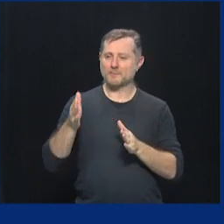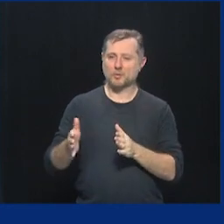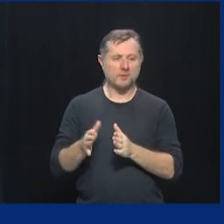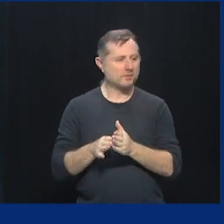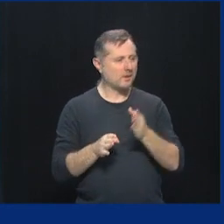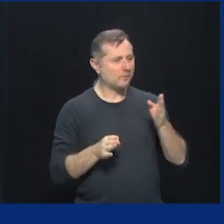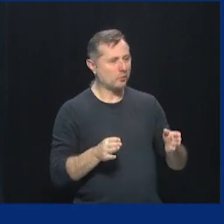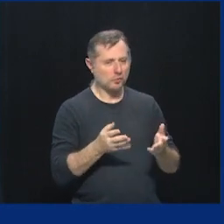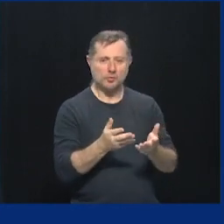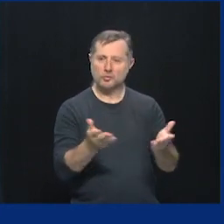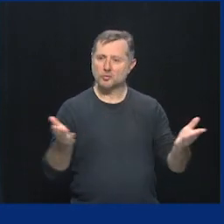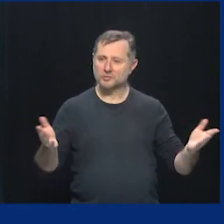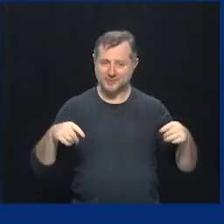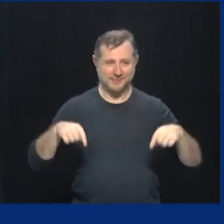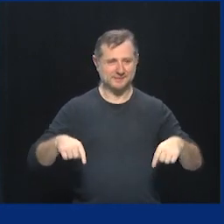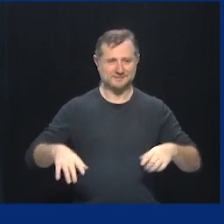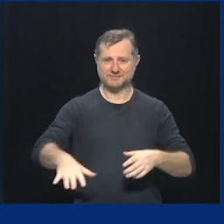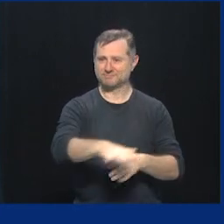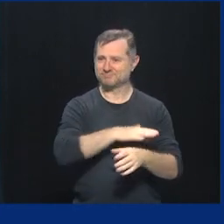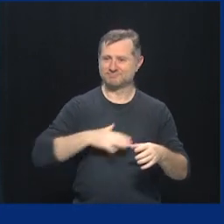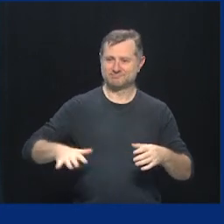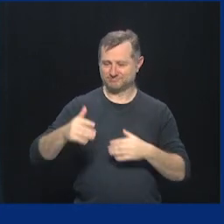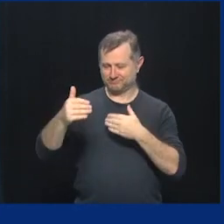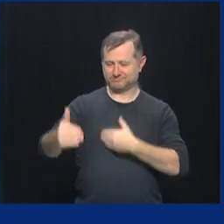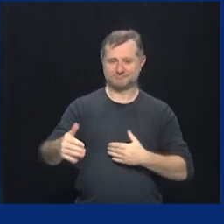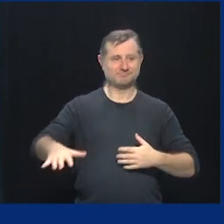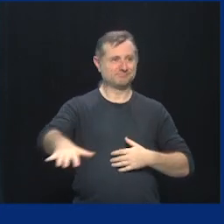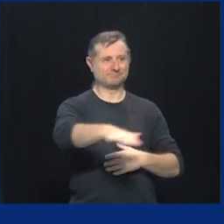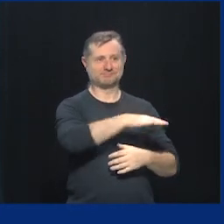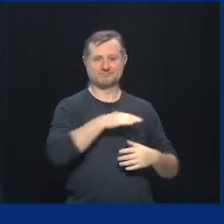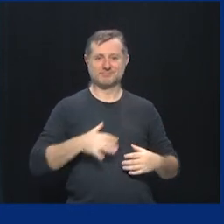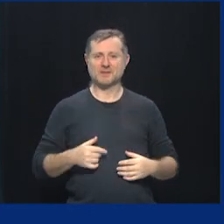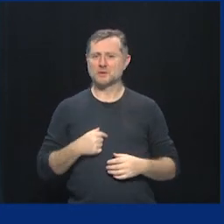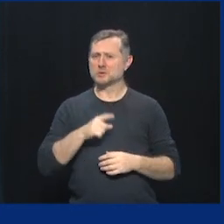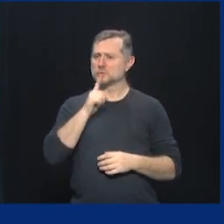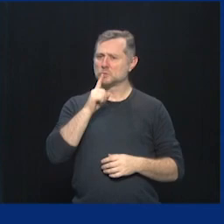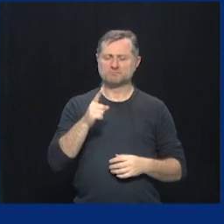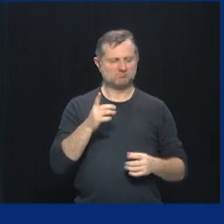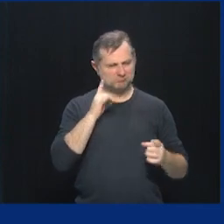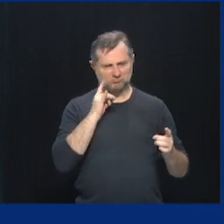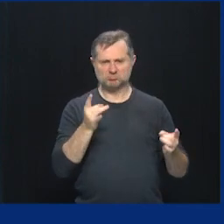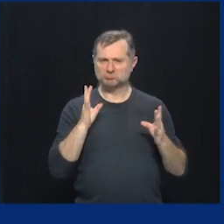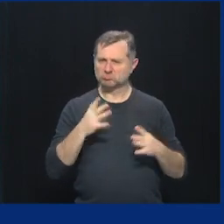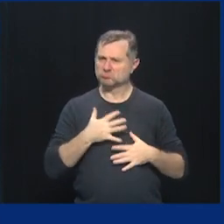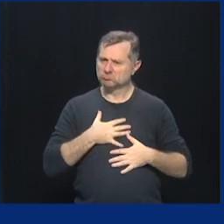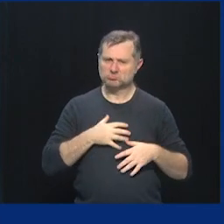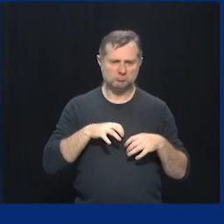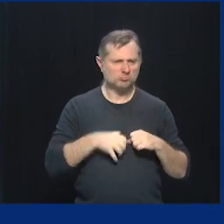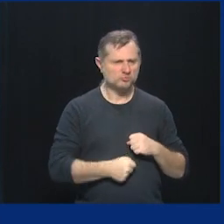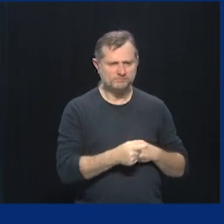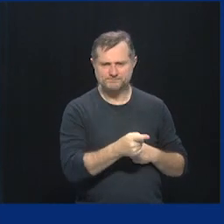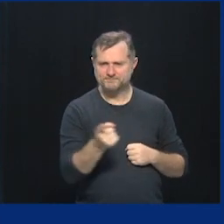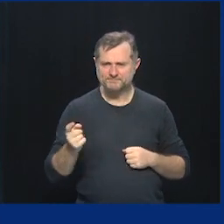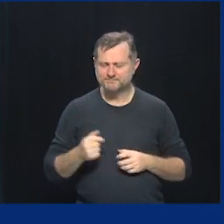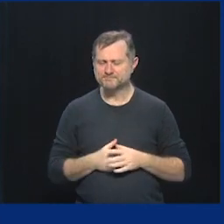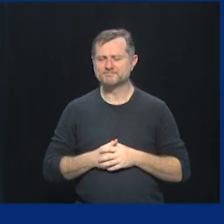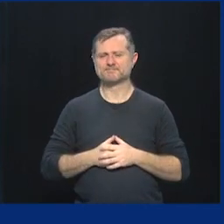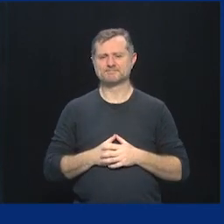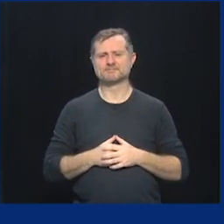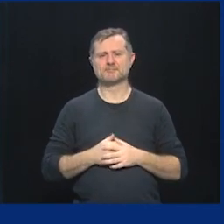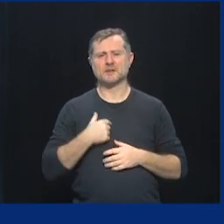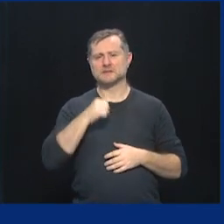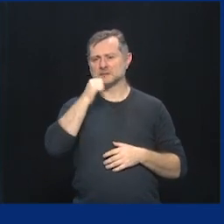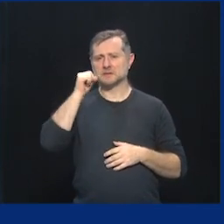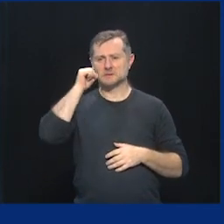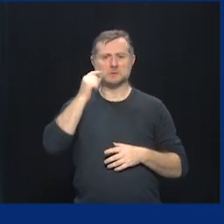this block who have to be devastated. One day, it's a beautiful